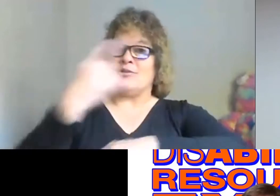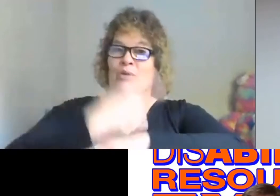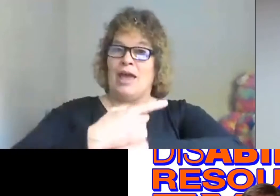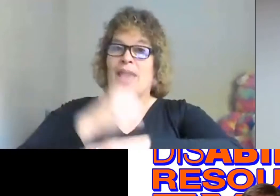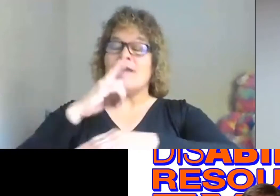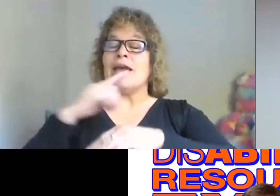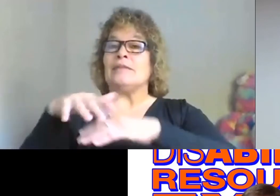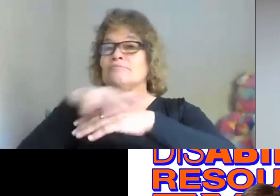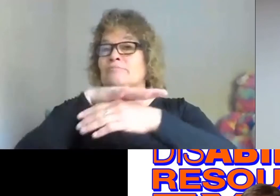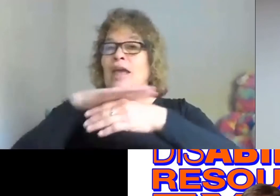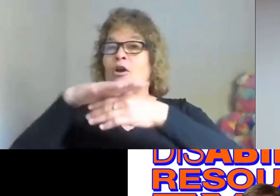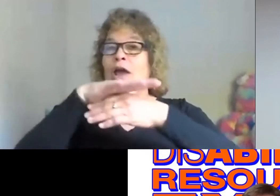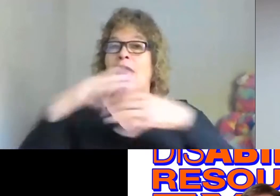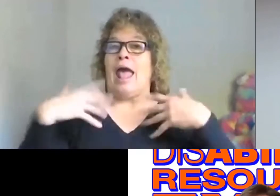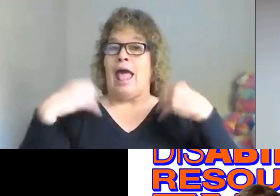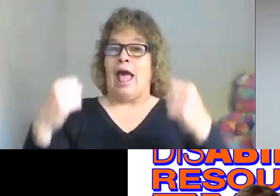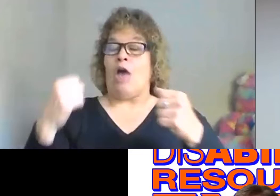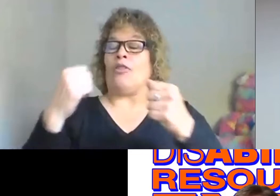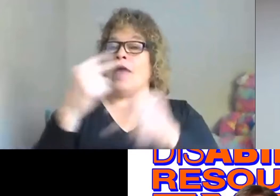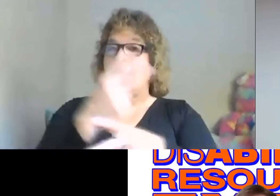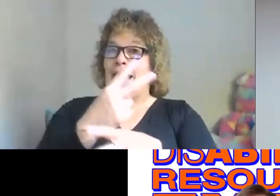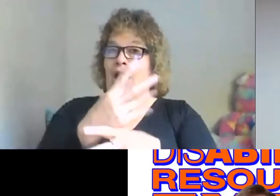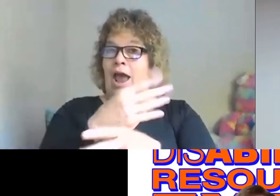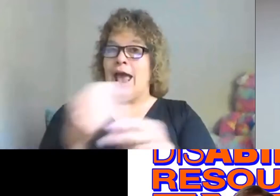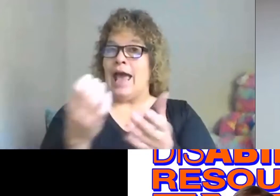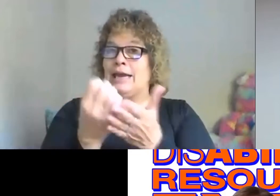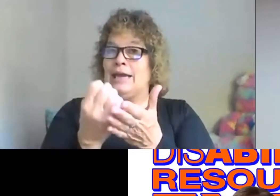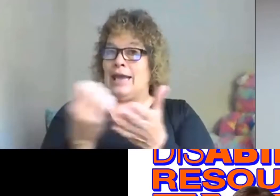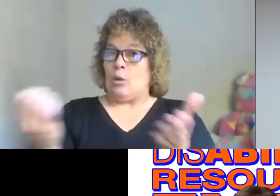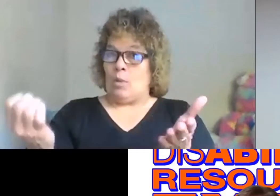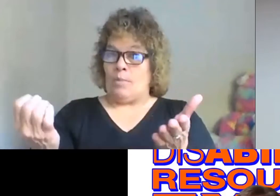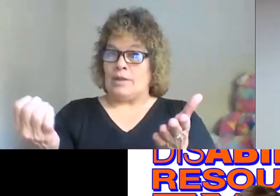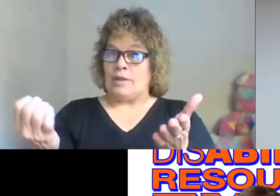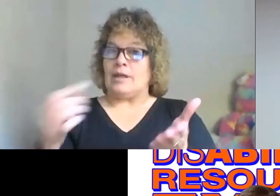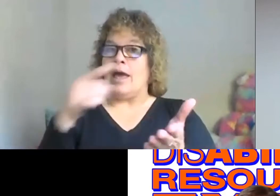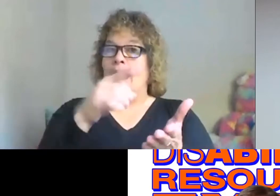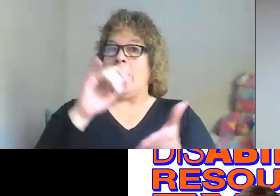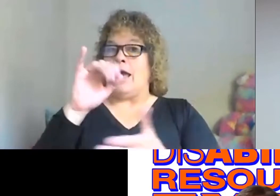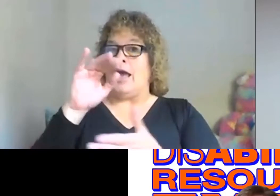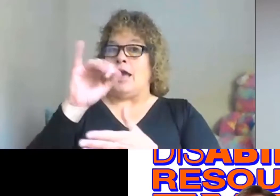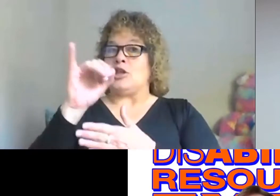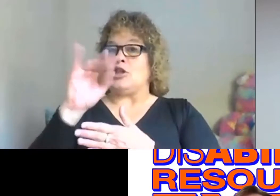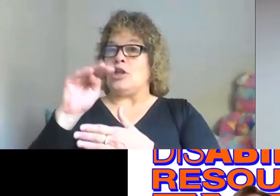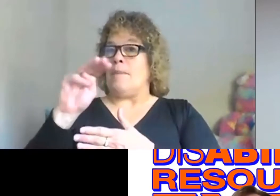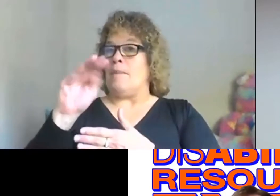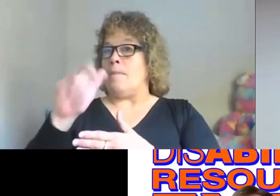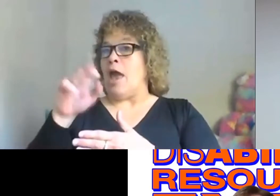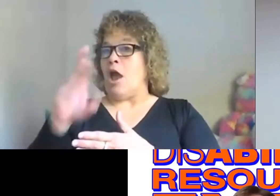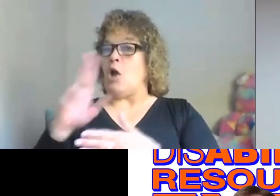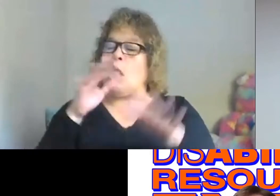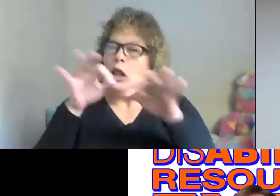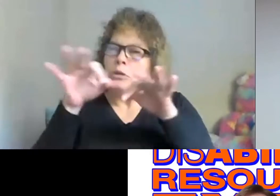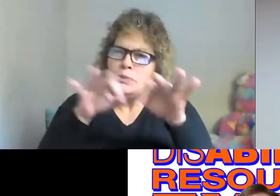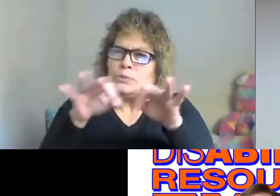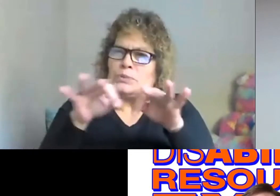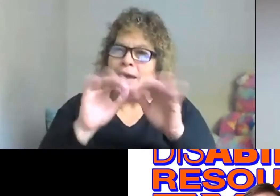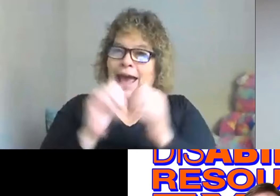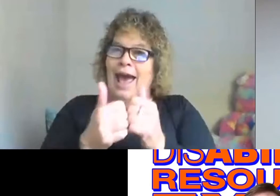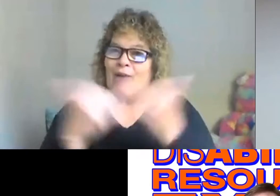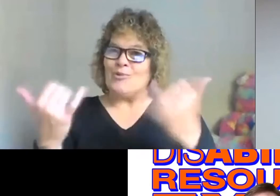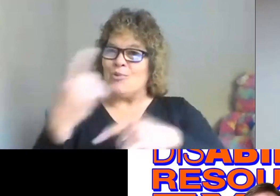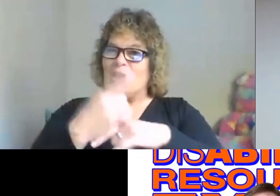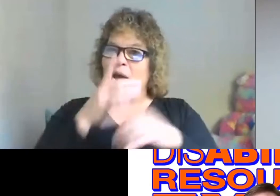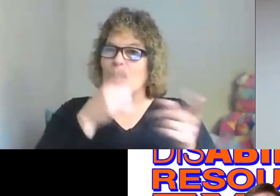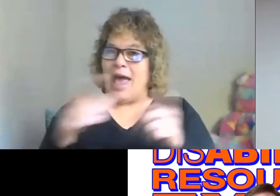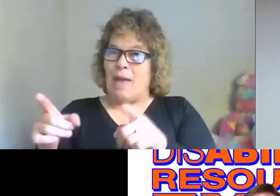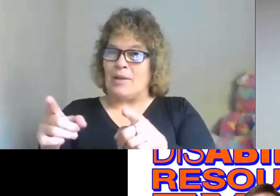and equipment. Now, Jim Mayer, Expo Co-Coordinator, will tell you how this event will flow today. Hi,